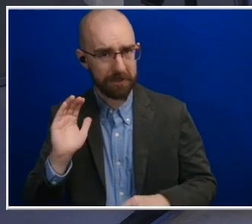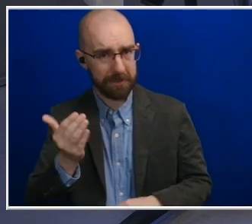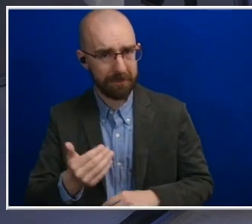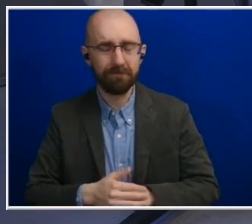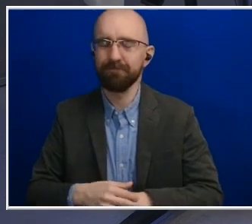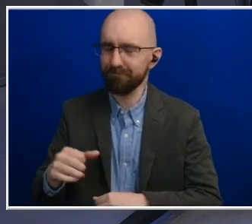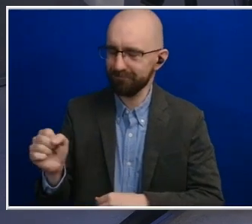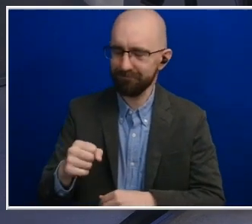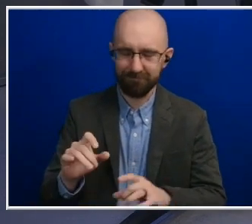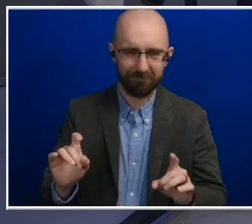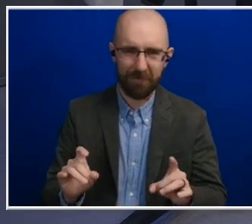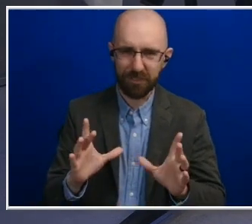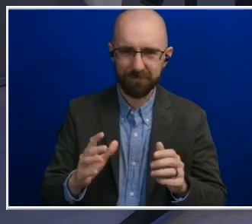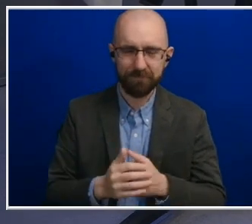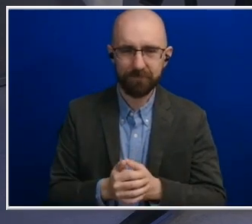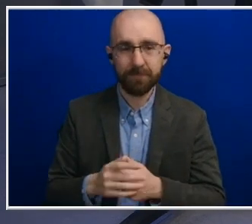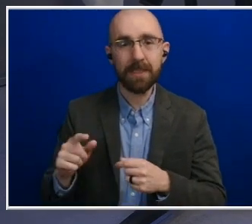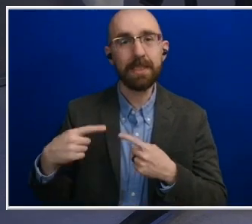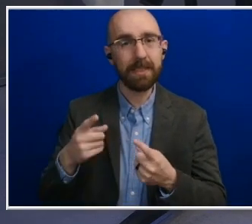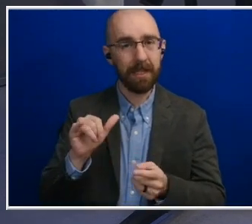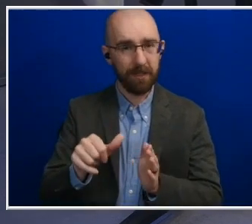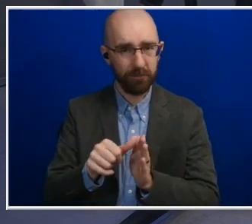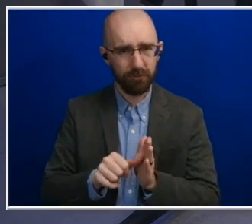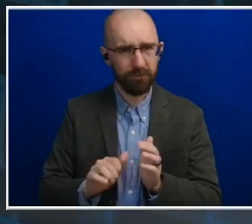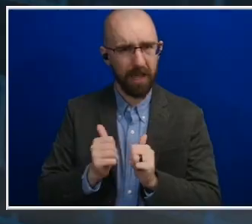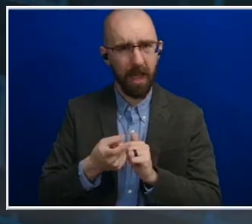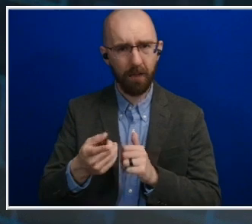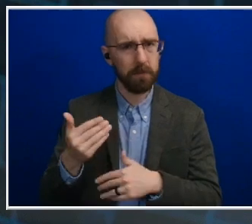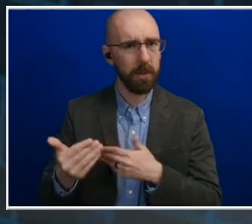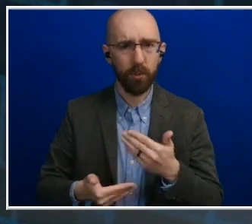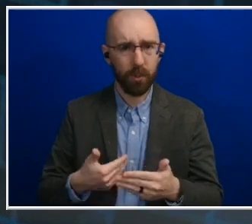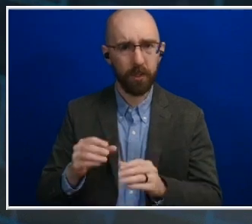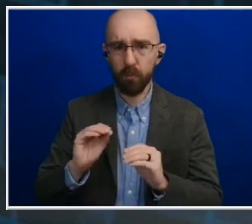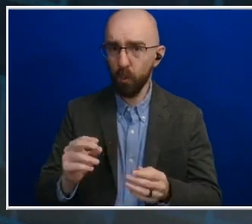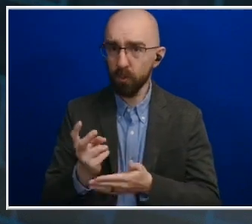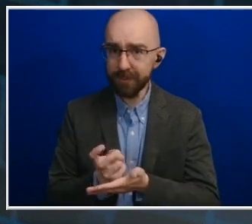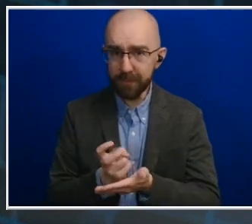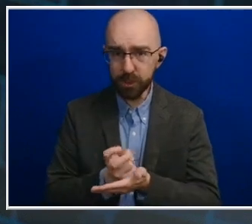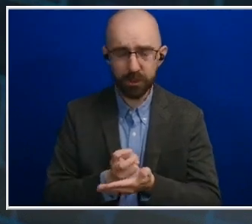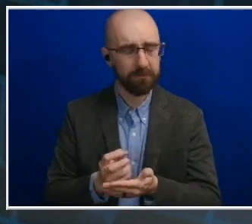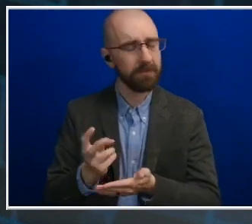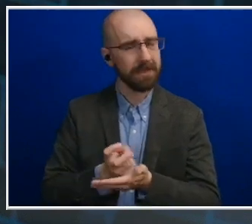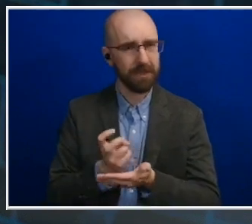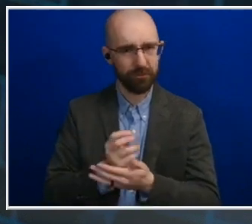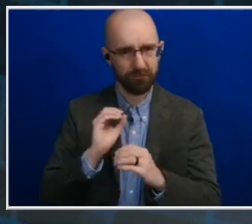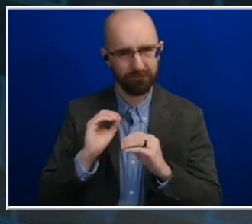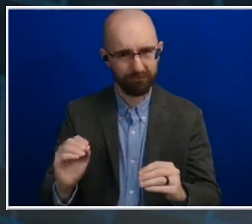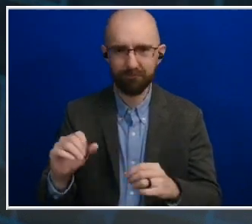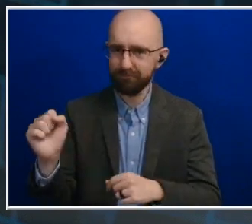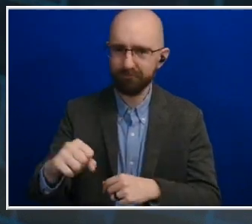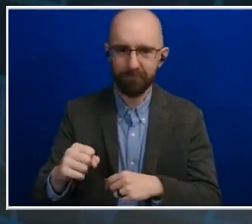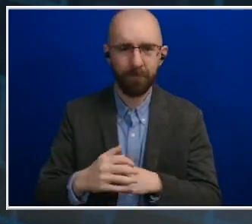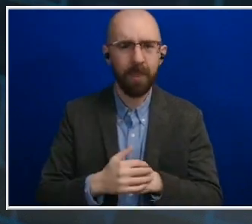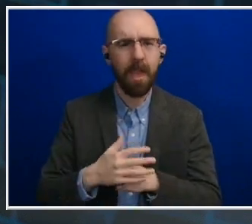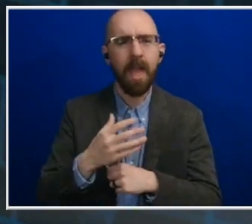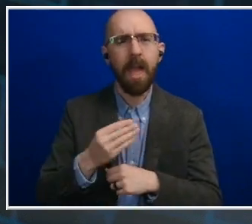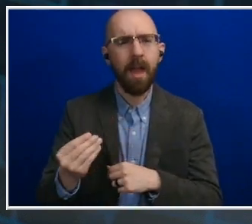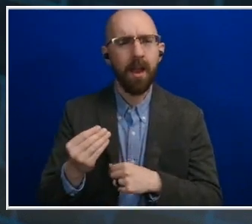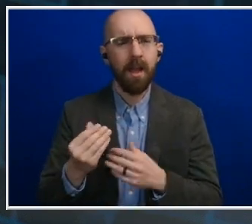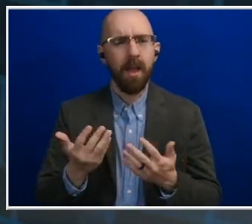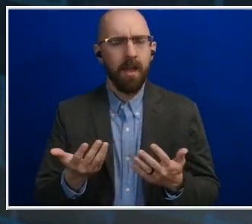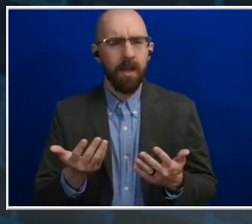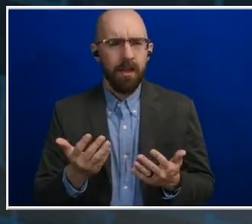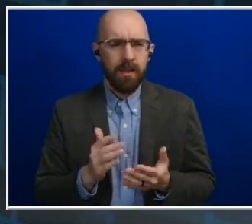since that surgery, how have you been? Seizure free? Seizure free, yes. And I, during